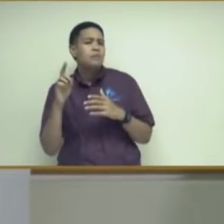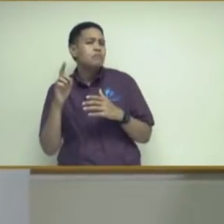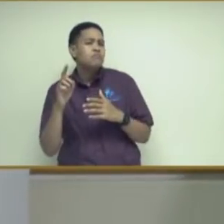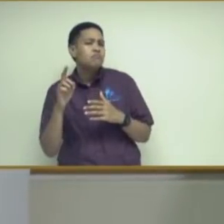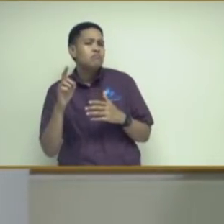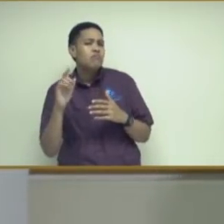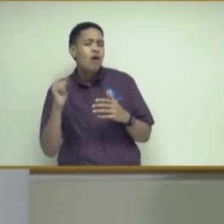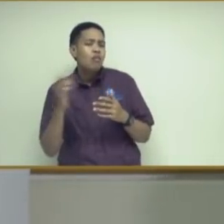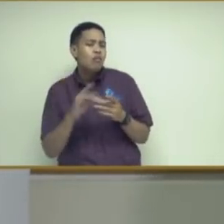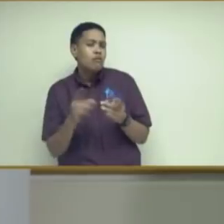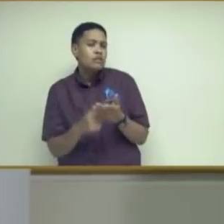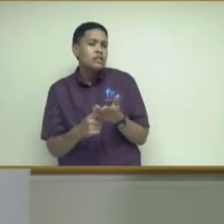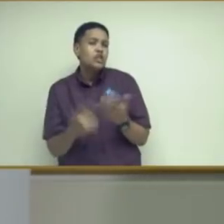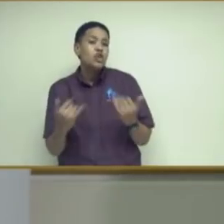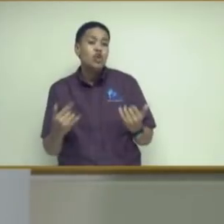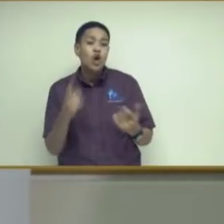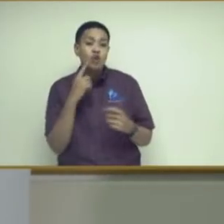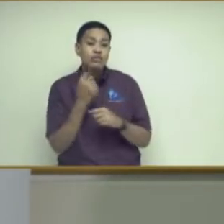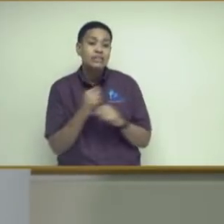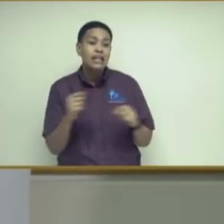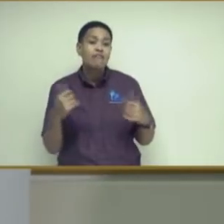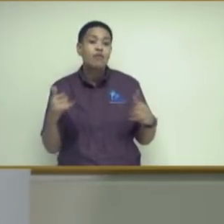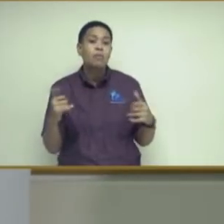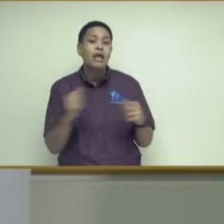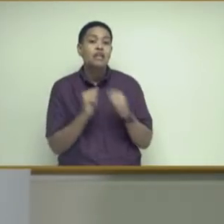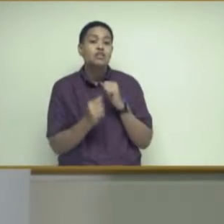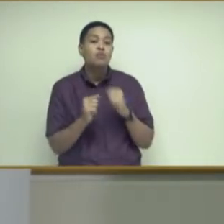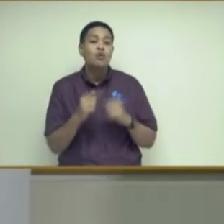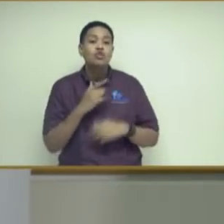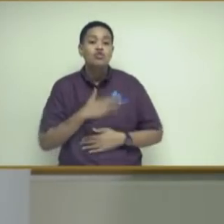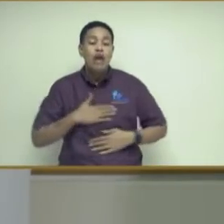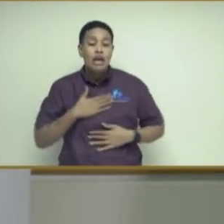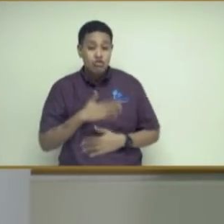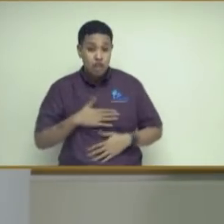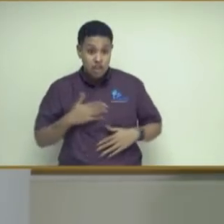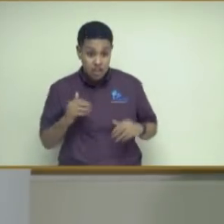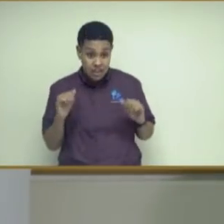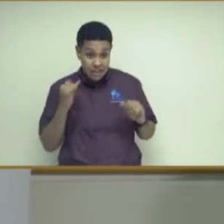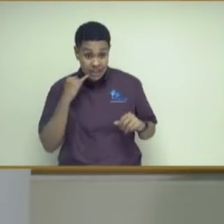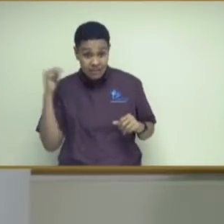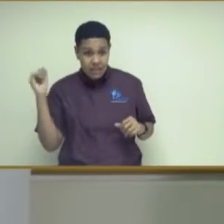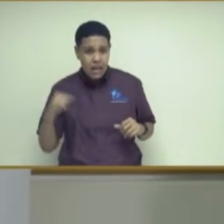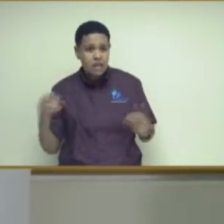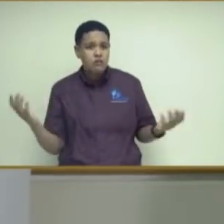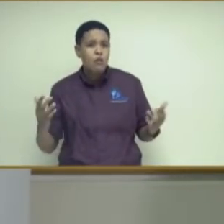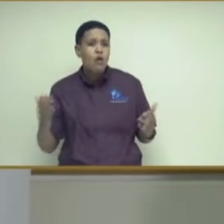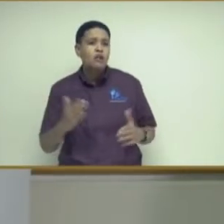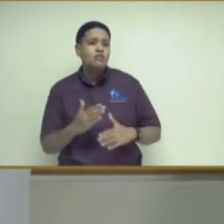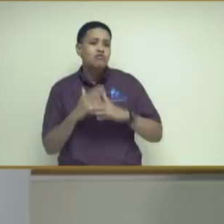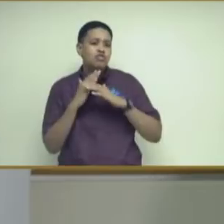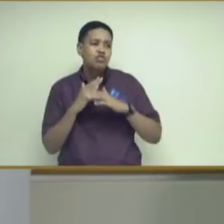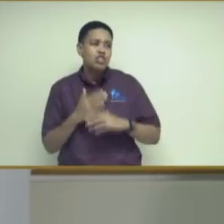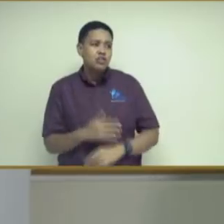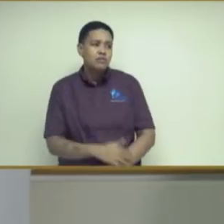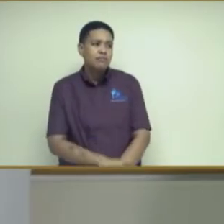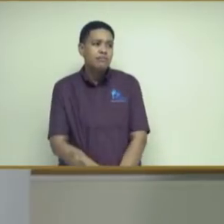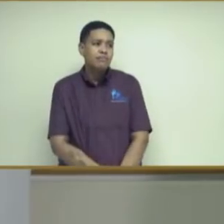it now safe to play contact sports recreationally? If yes, what are the restrictions?